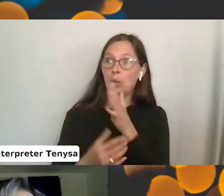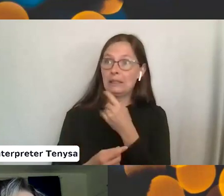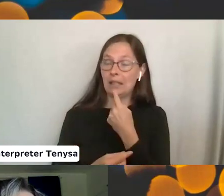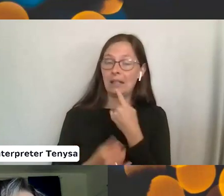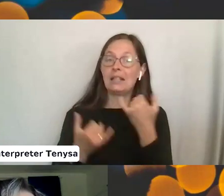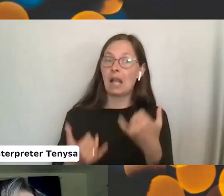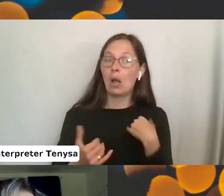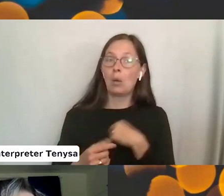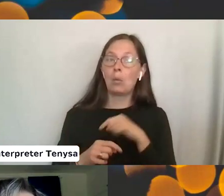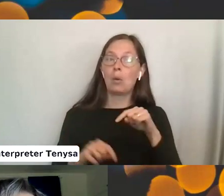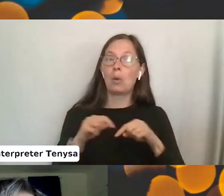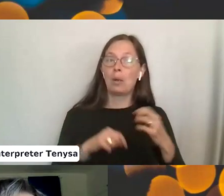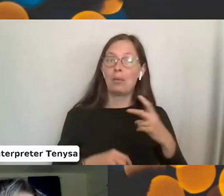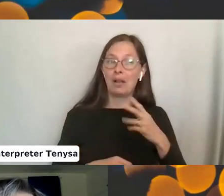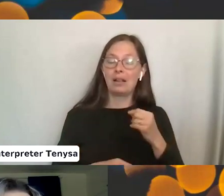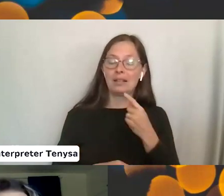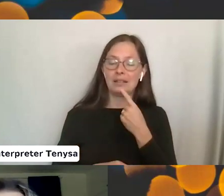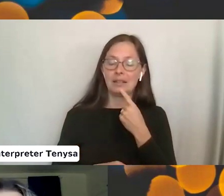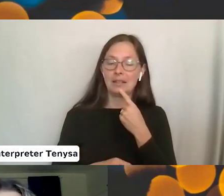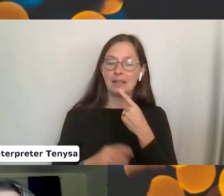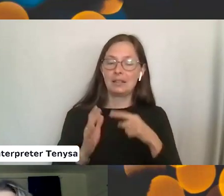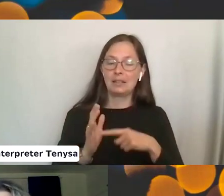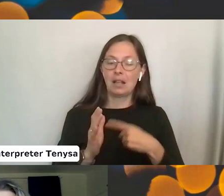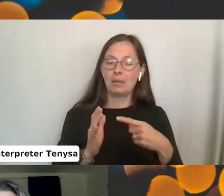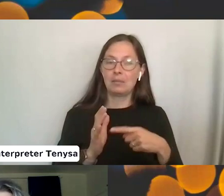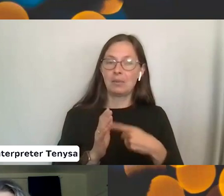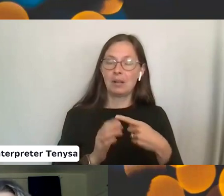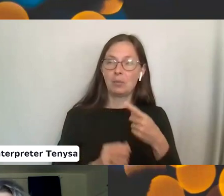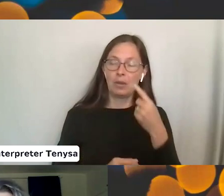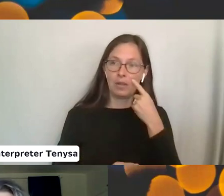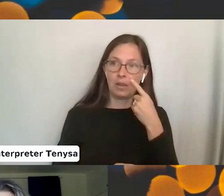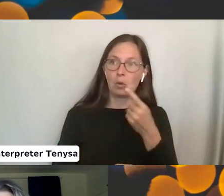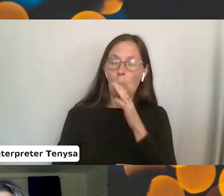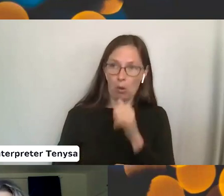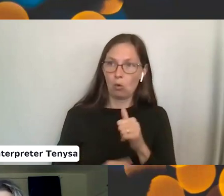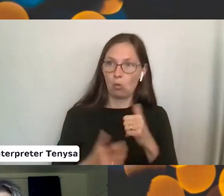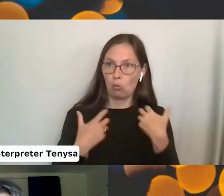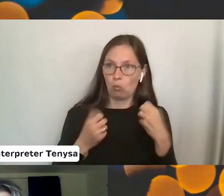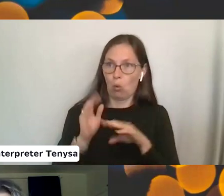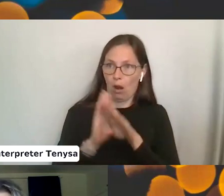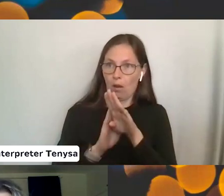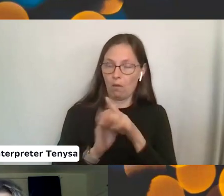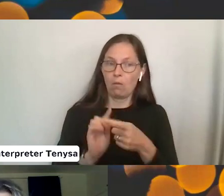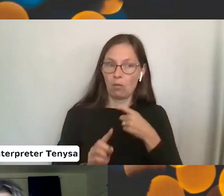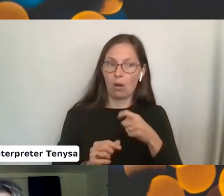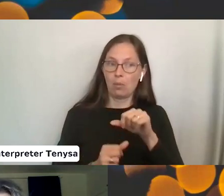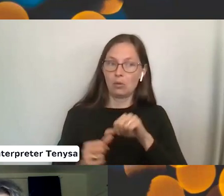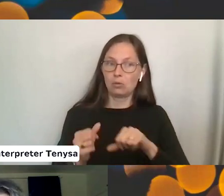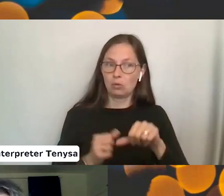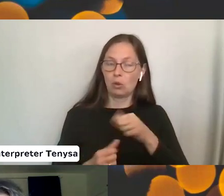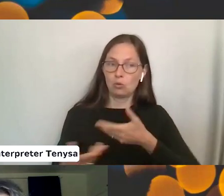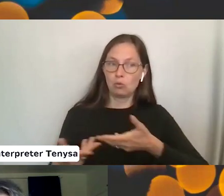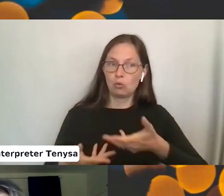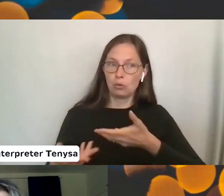back and say sometimes you think you won't recover from a social